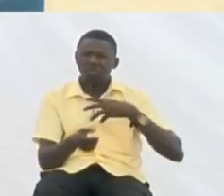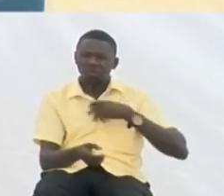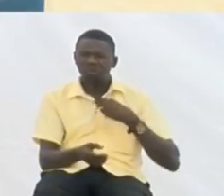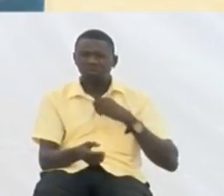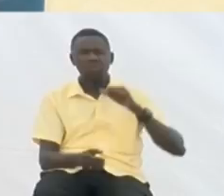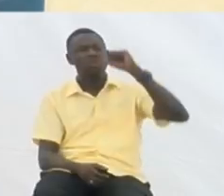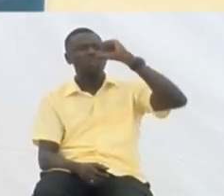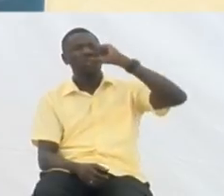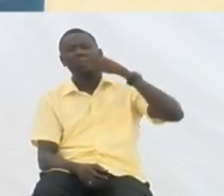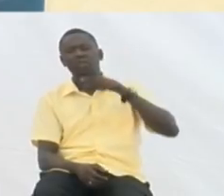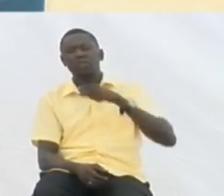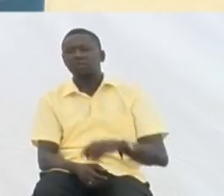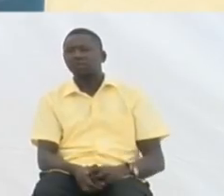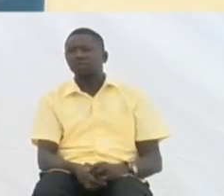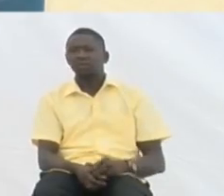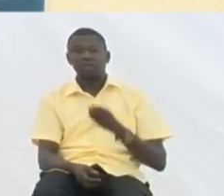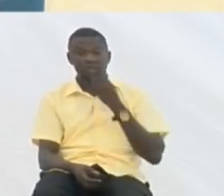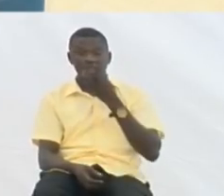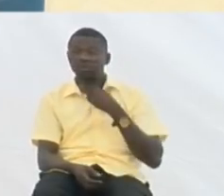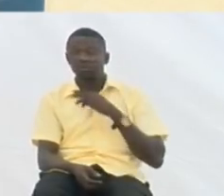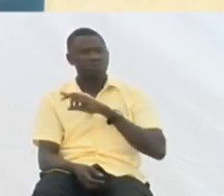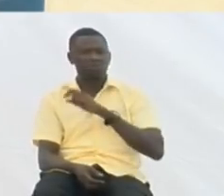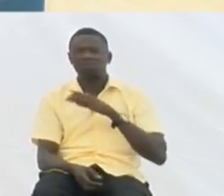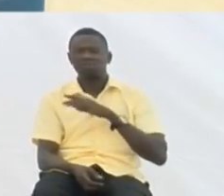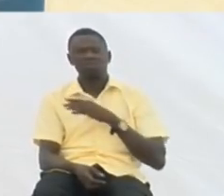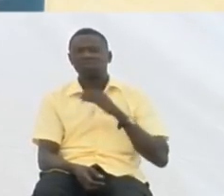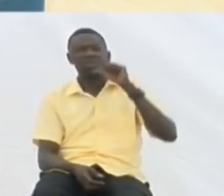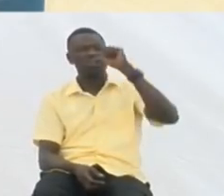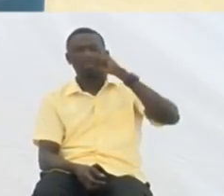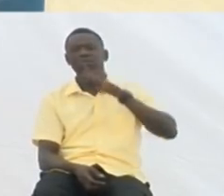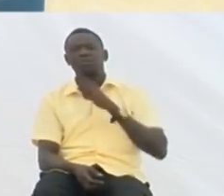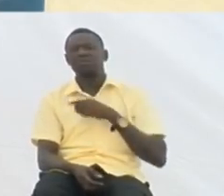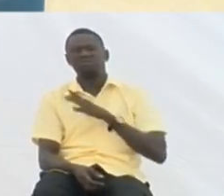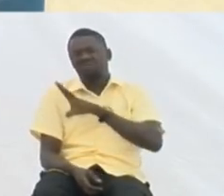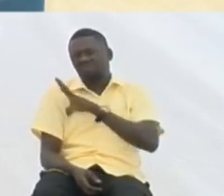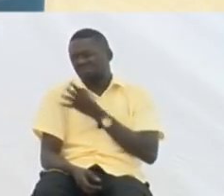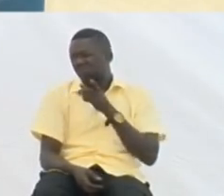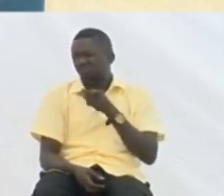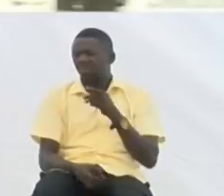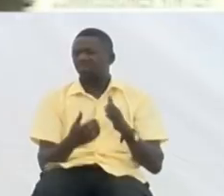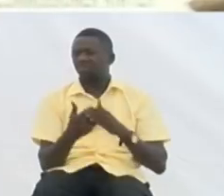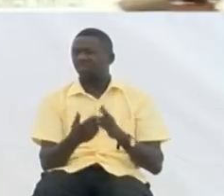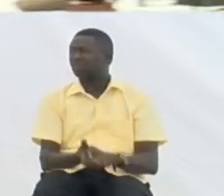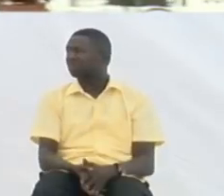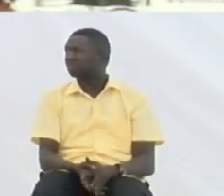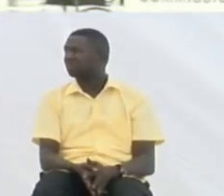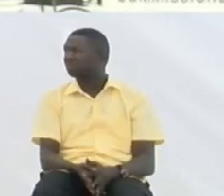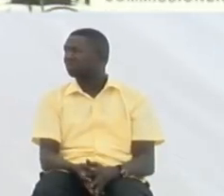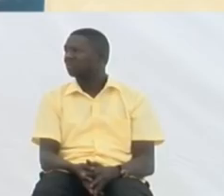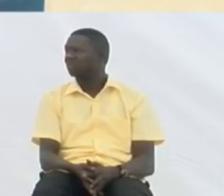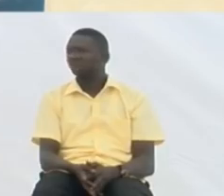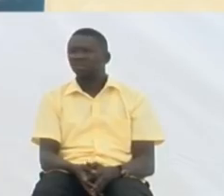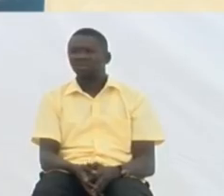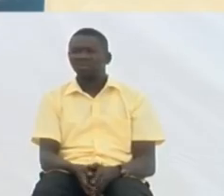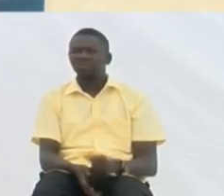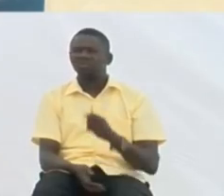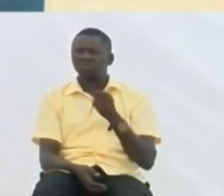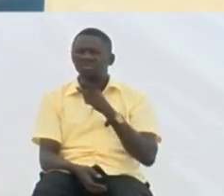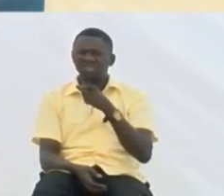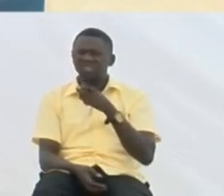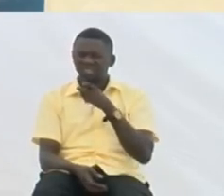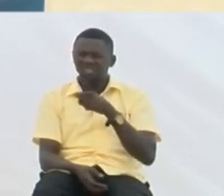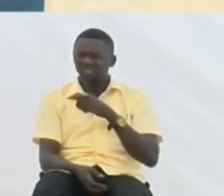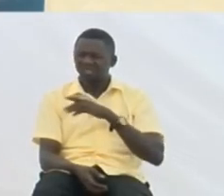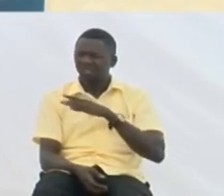along. I said to them, I will not drink this thing because this is dirty. Because even